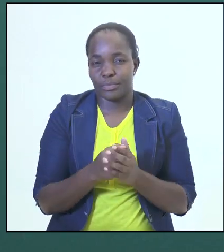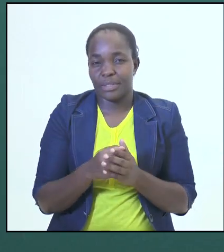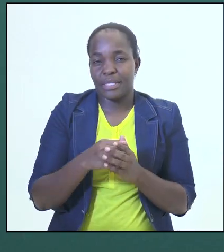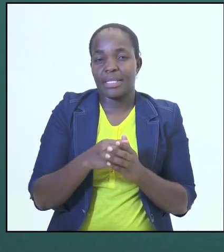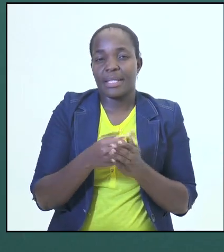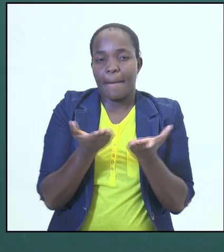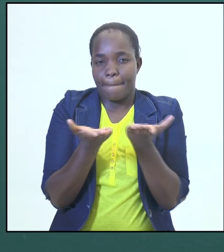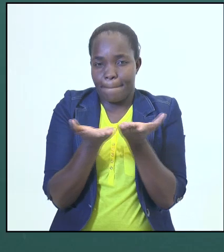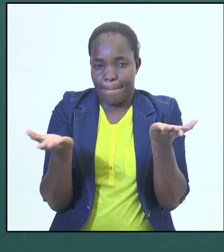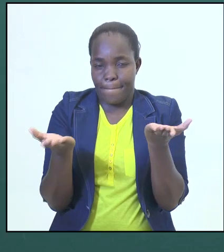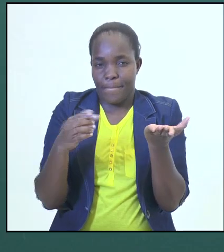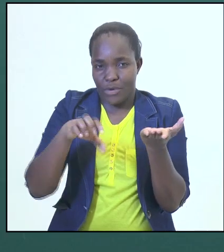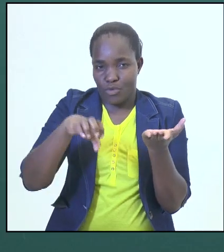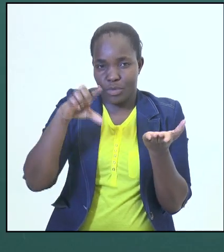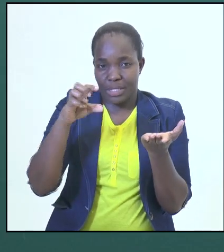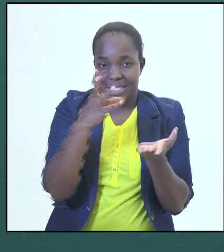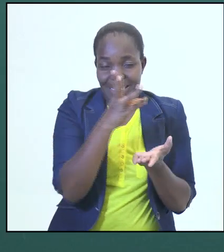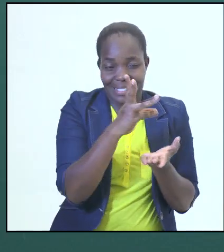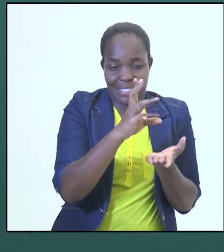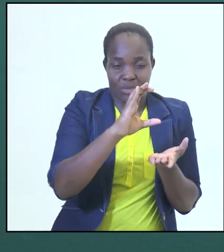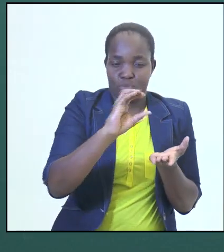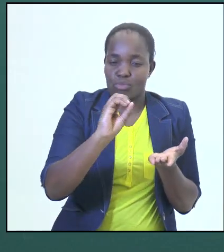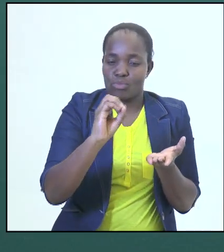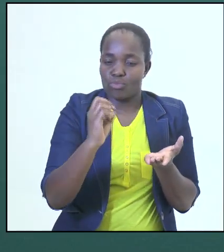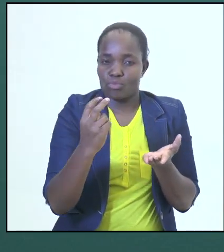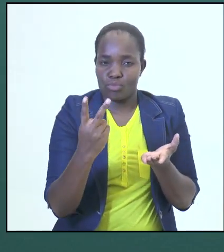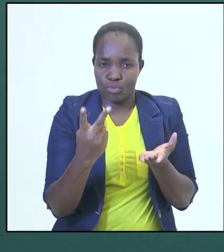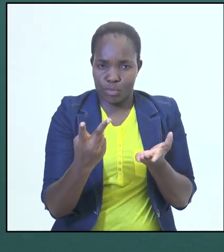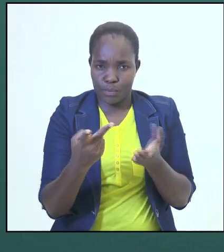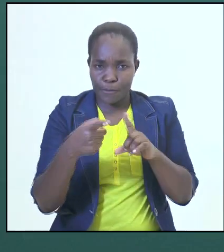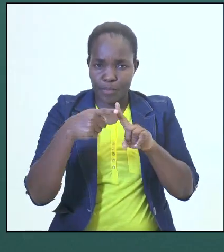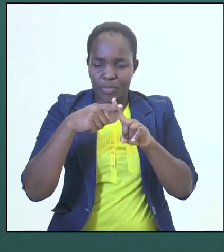photosynthesis is 6 molecules of carbon dioxide